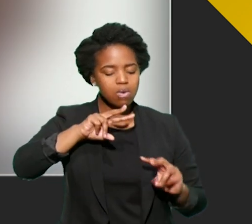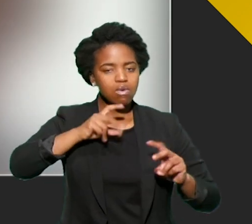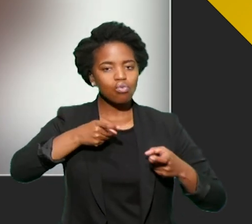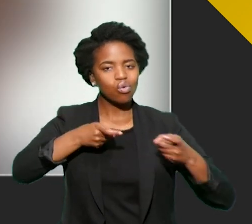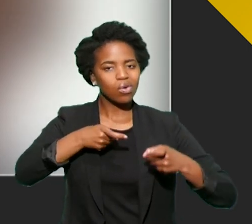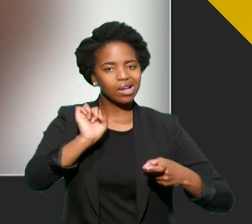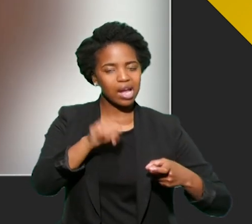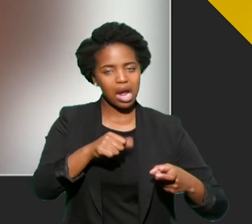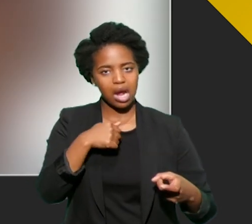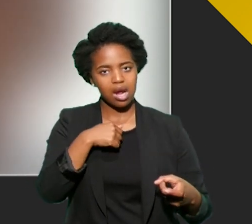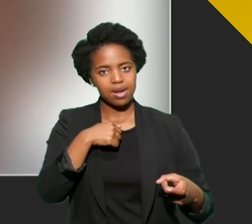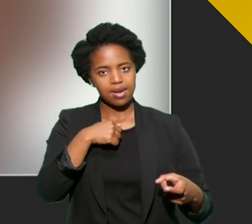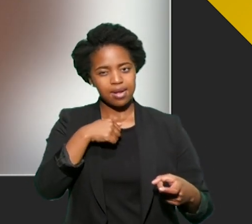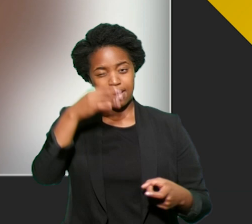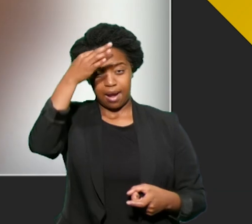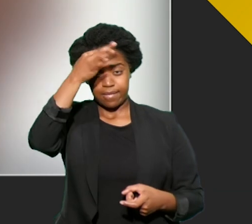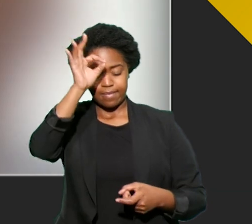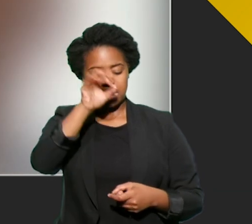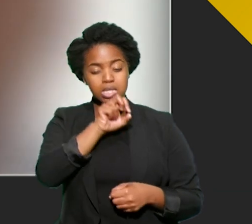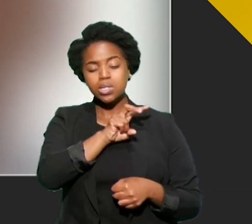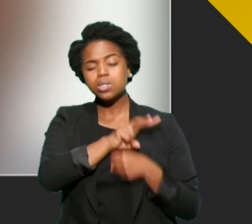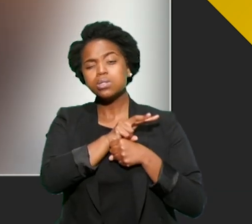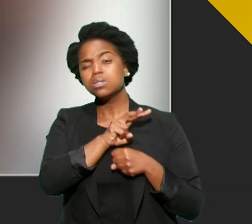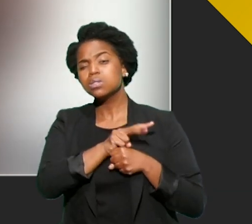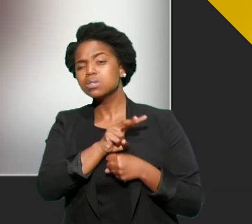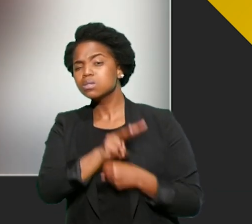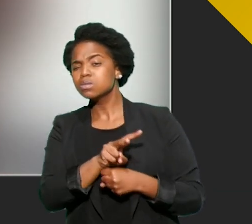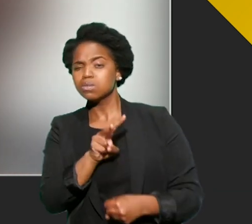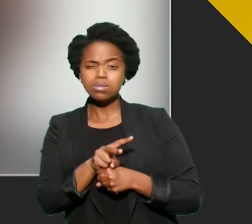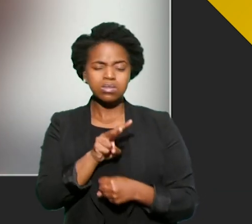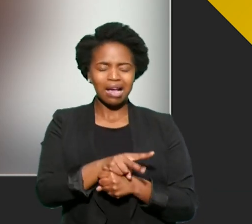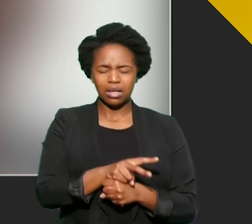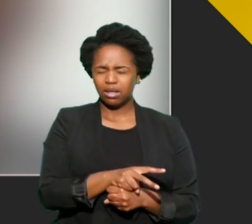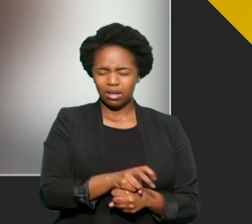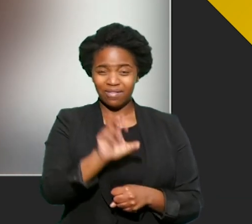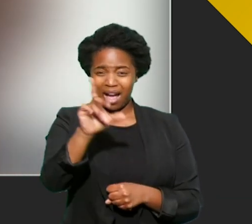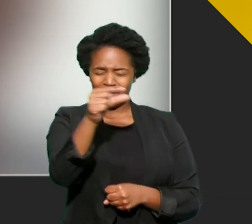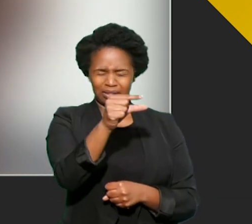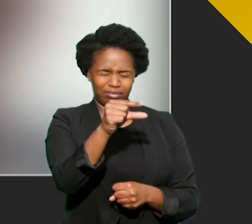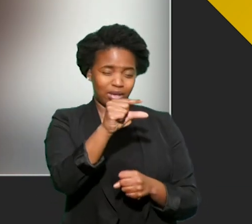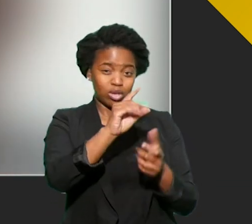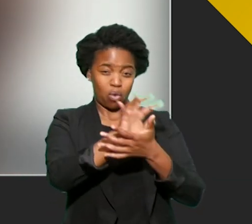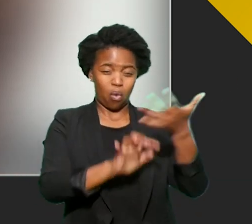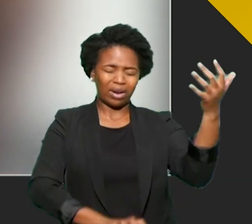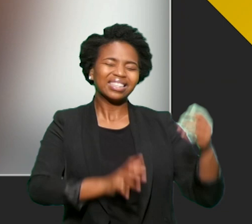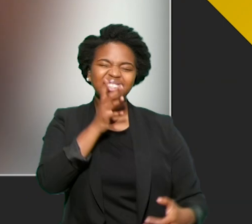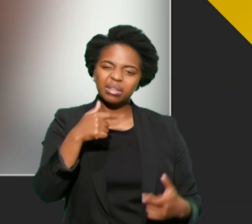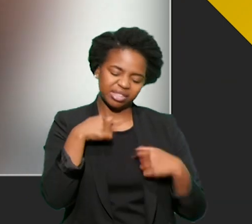The government will be watching us with it. There's so many things when it comes to 5G. So I stay away